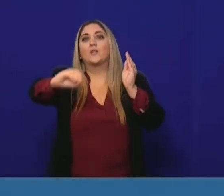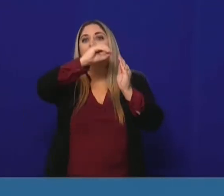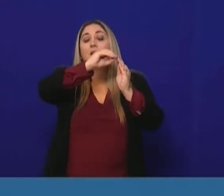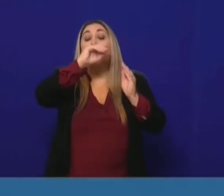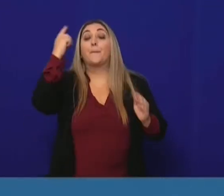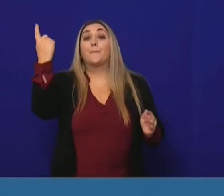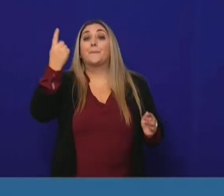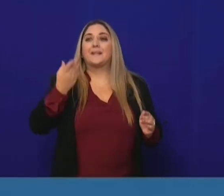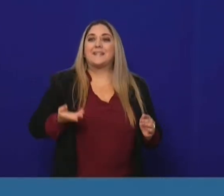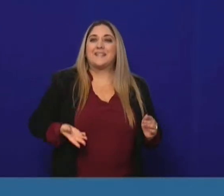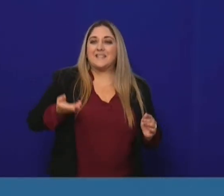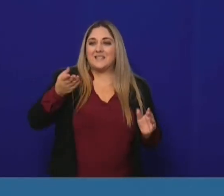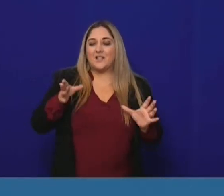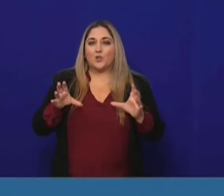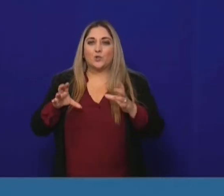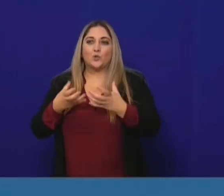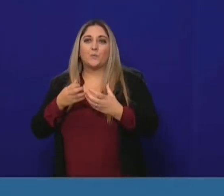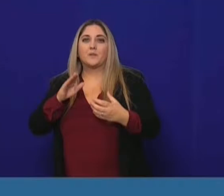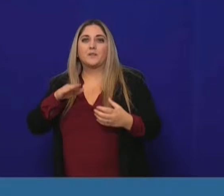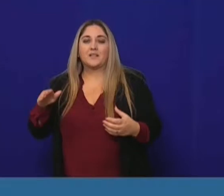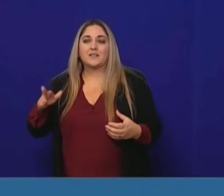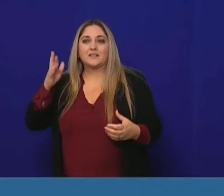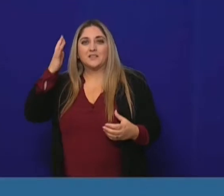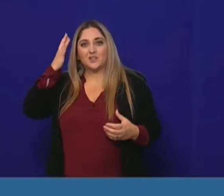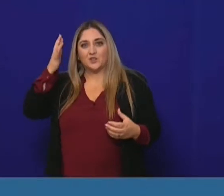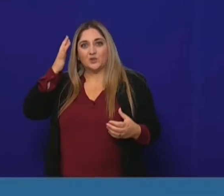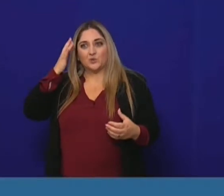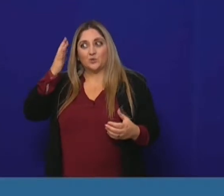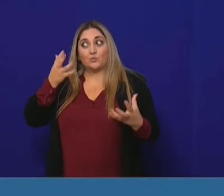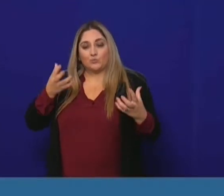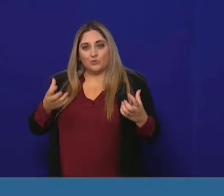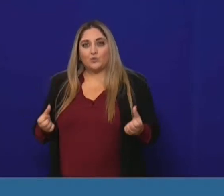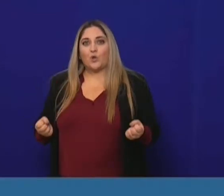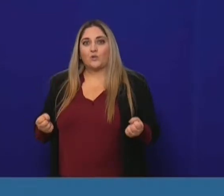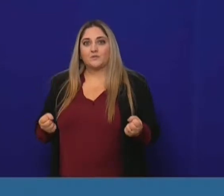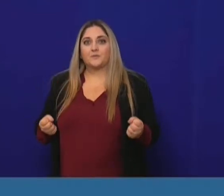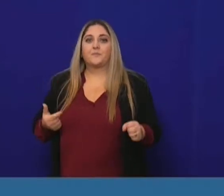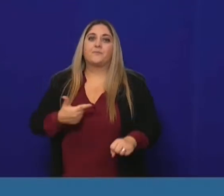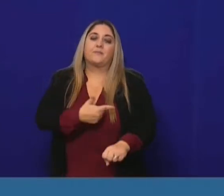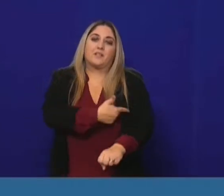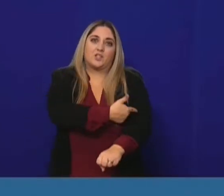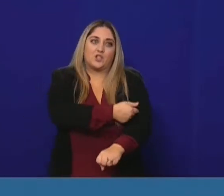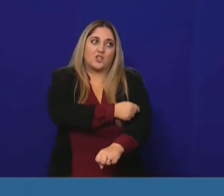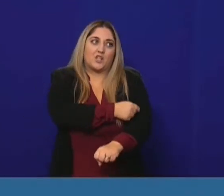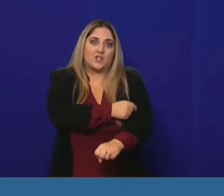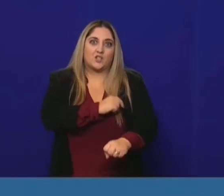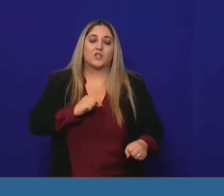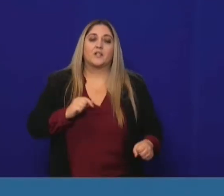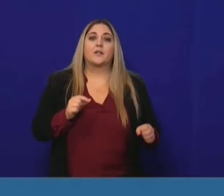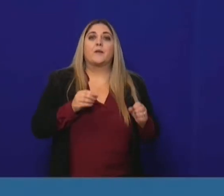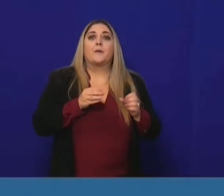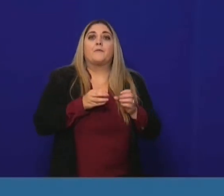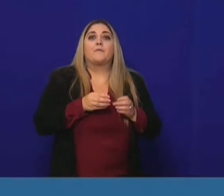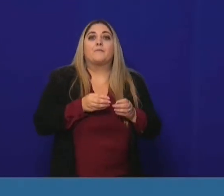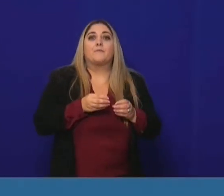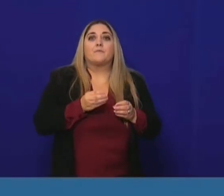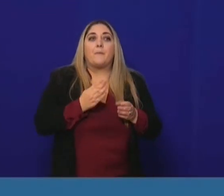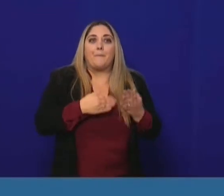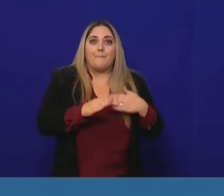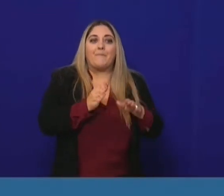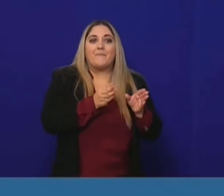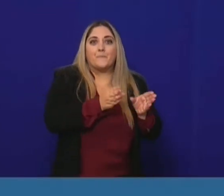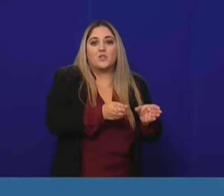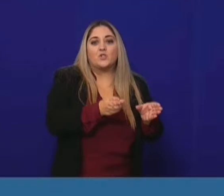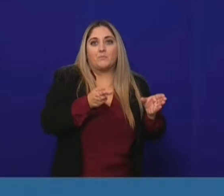l-iktar gruppi ta' nies li jistgħu jkunu jibbenefikaw mill-vaccine propju fl-ewwel dożi li propju nibdew nirċievu.